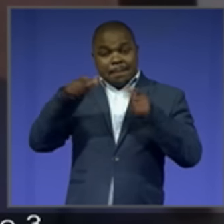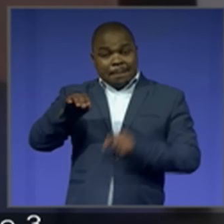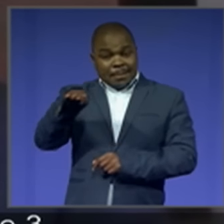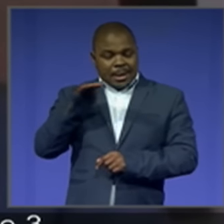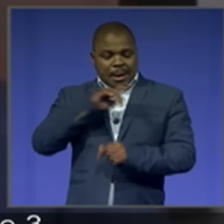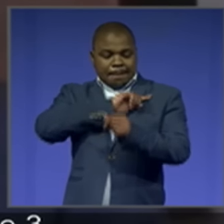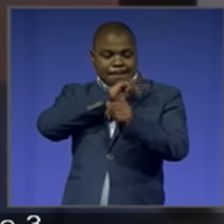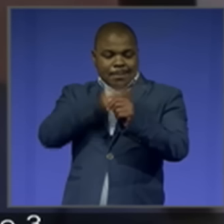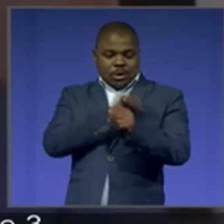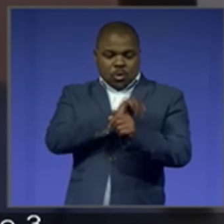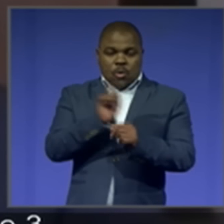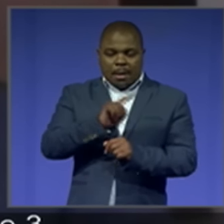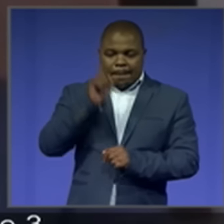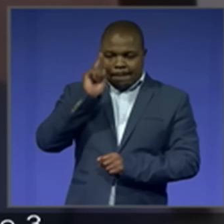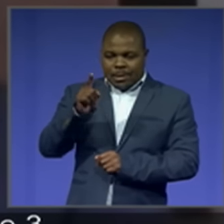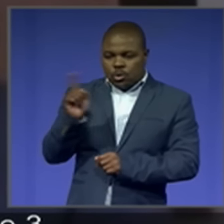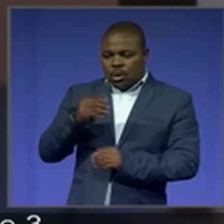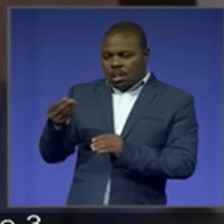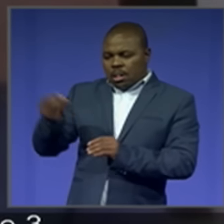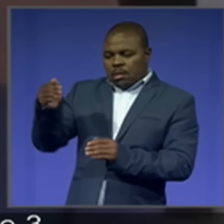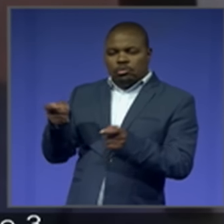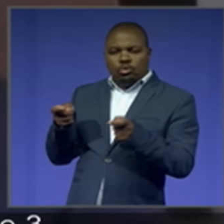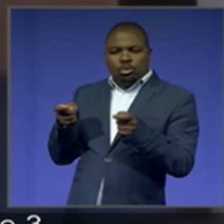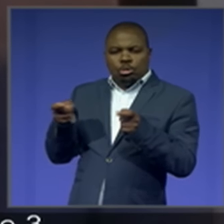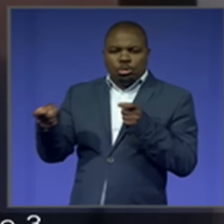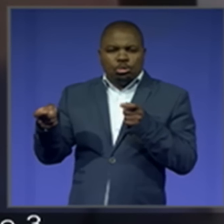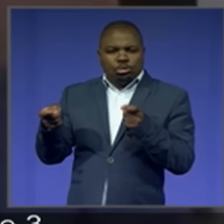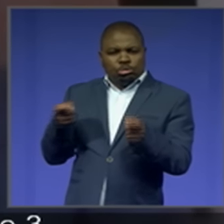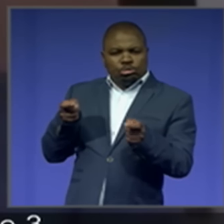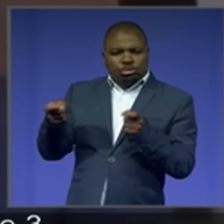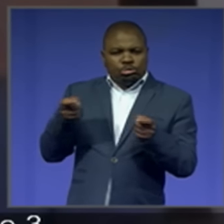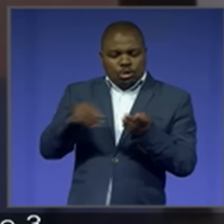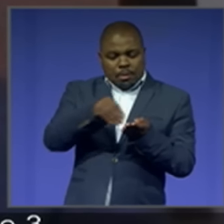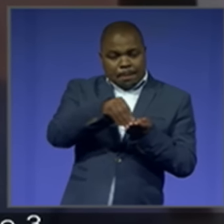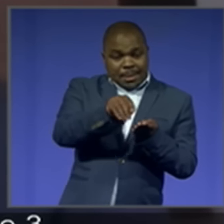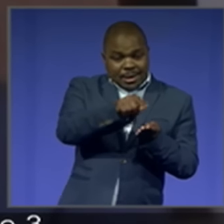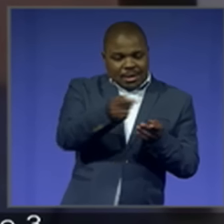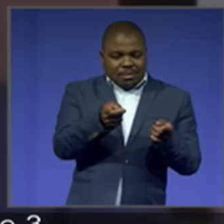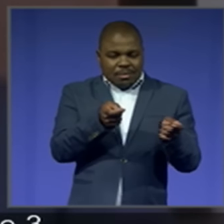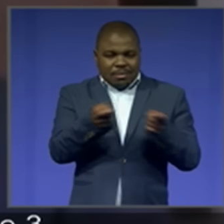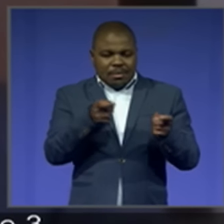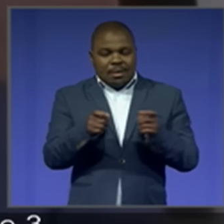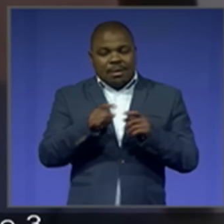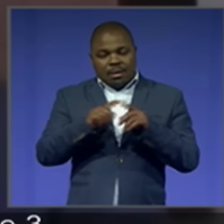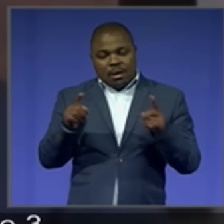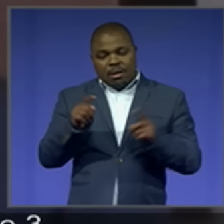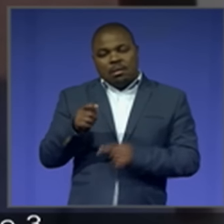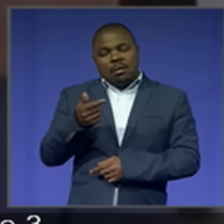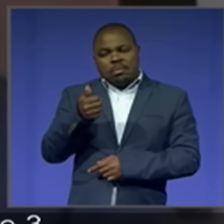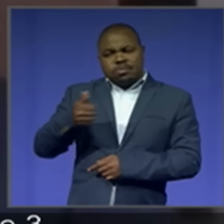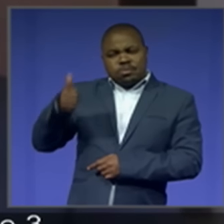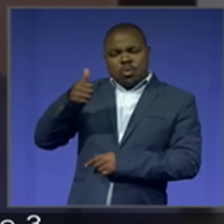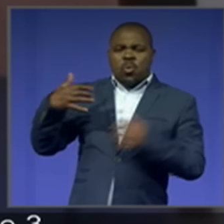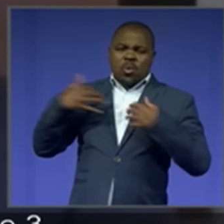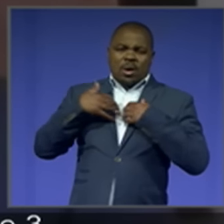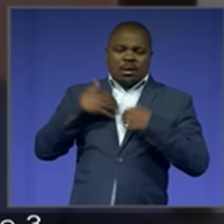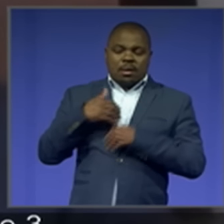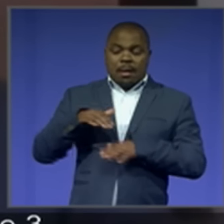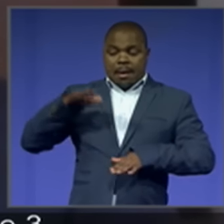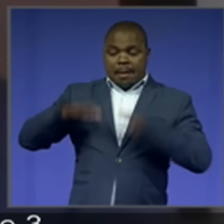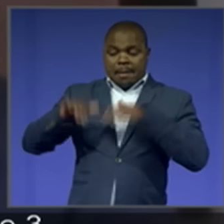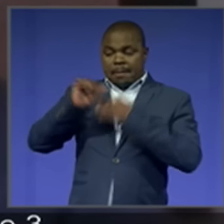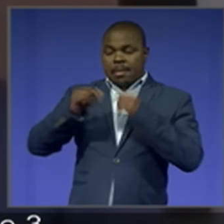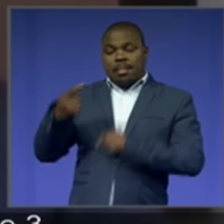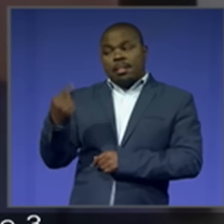ba laole inflation, mme ke ka ho utlwa le the governor a batla tshwenyehile ke maemo a inflation. Kgweding ya April e re